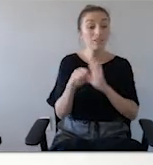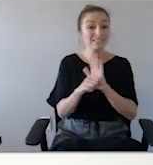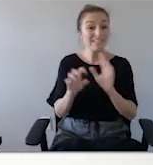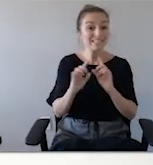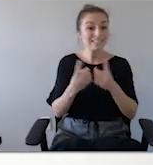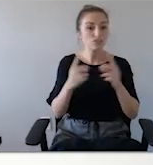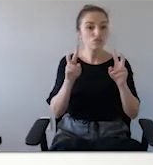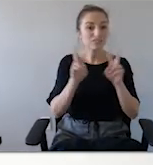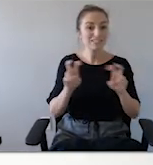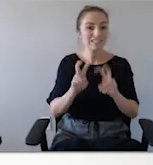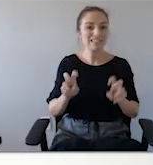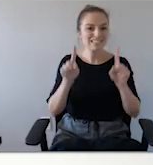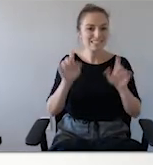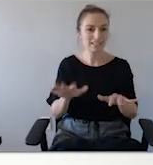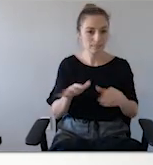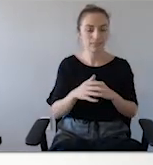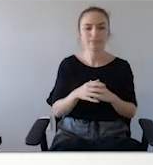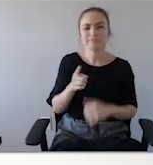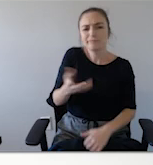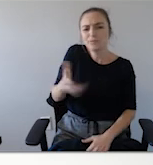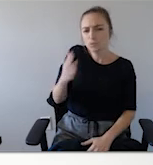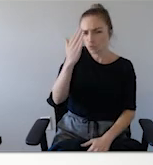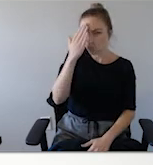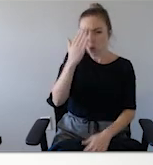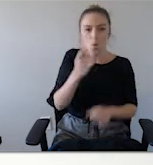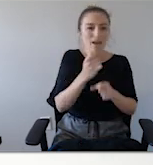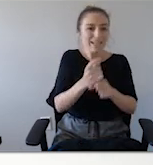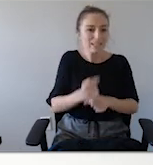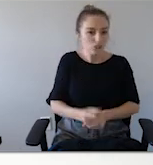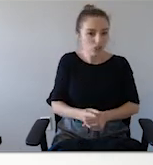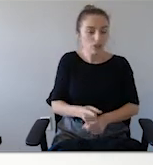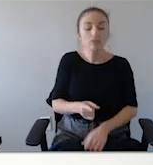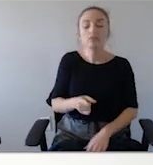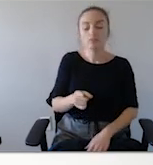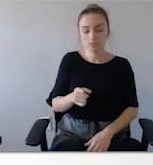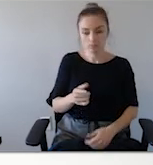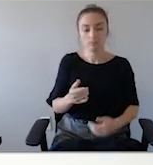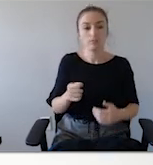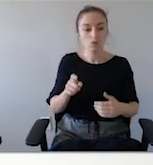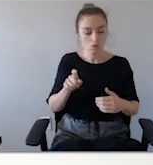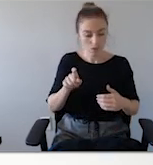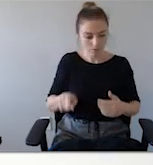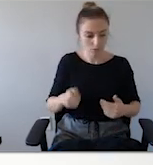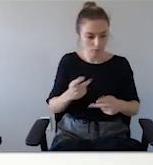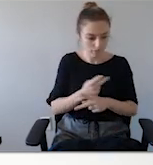the student will take the, FSA or not.